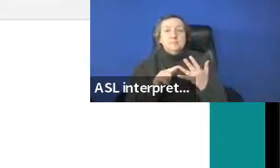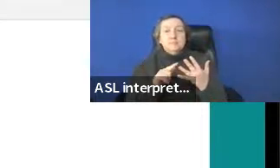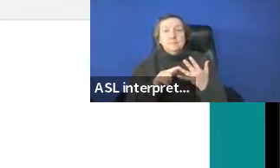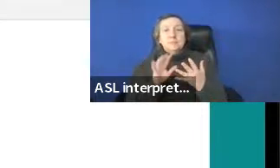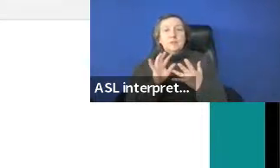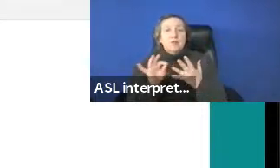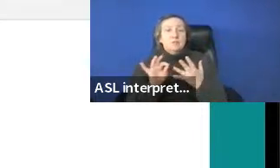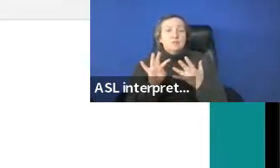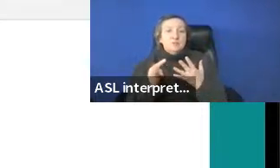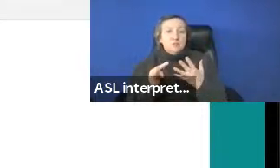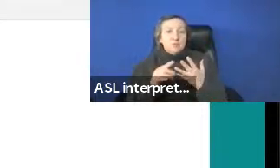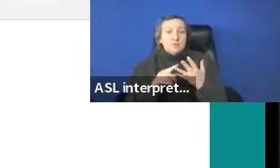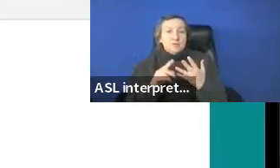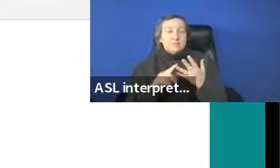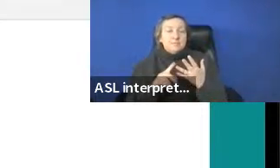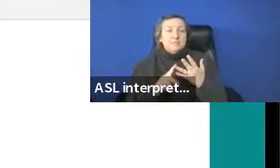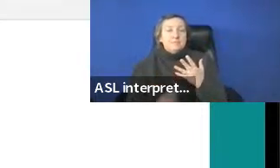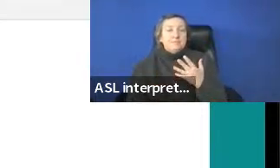option 4.